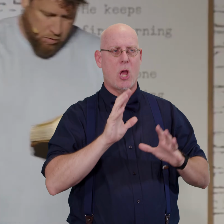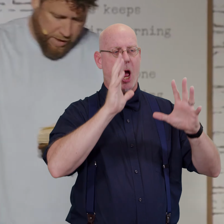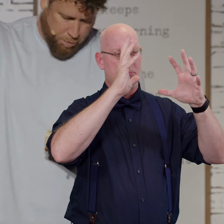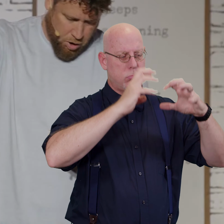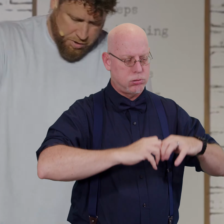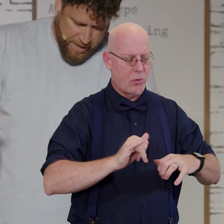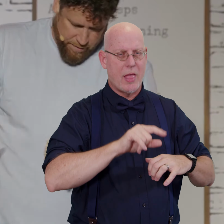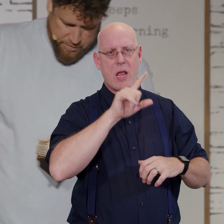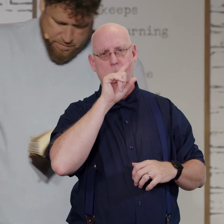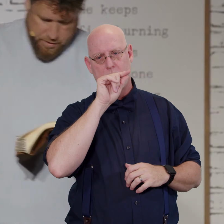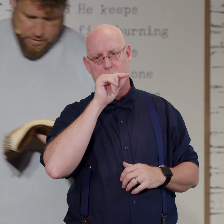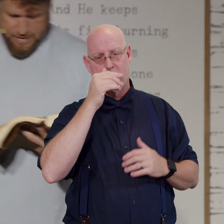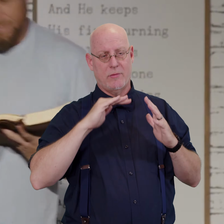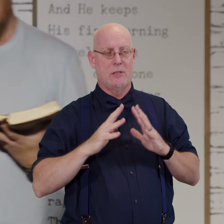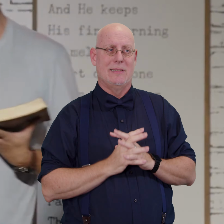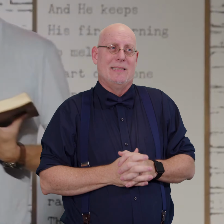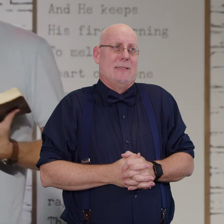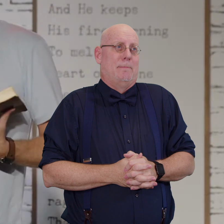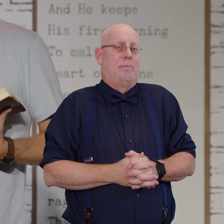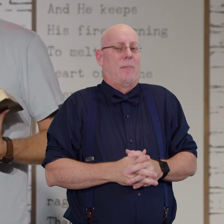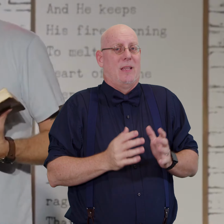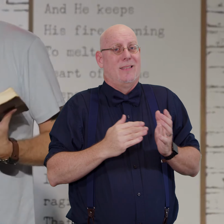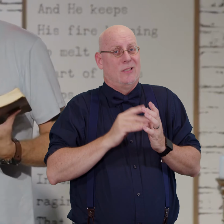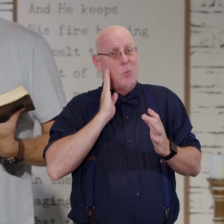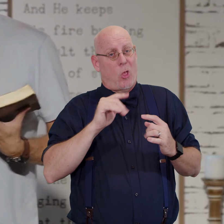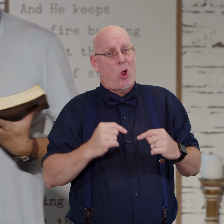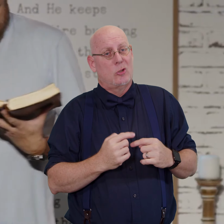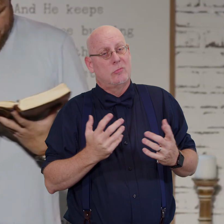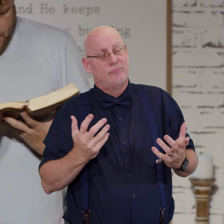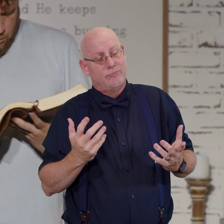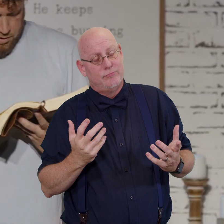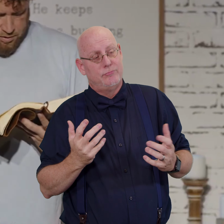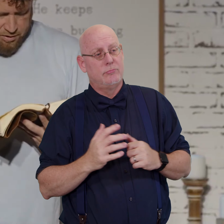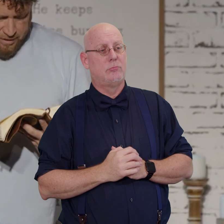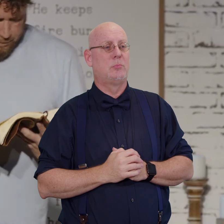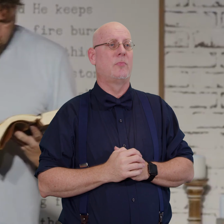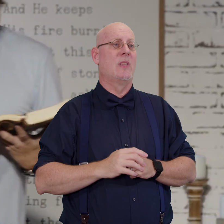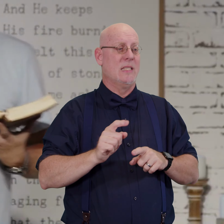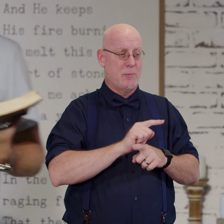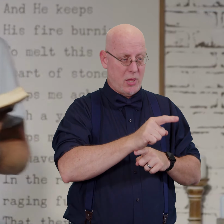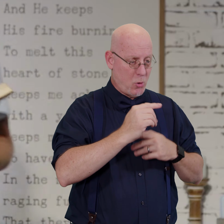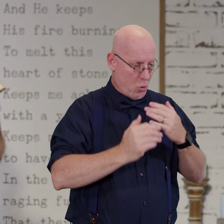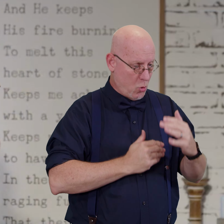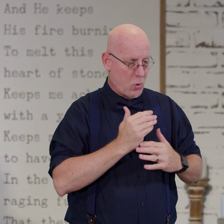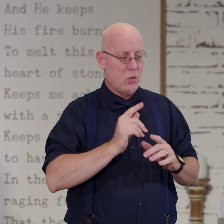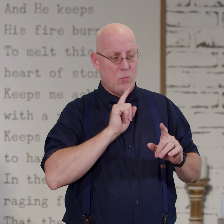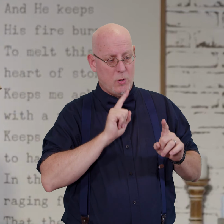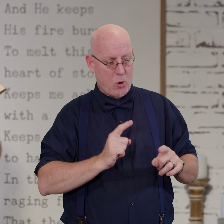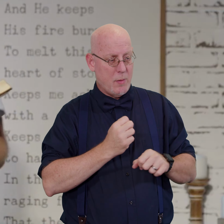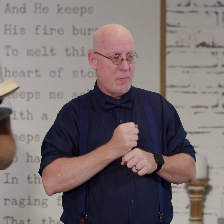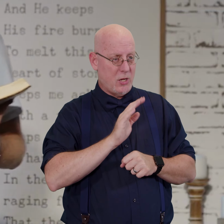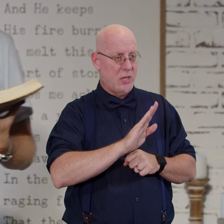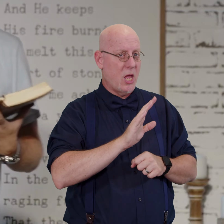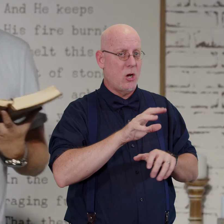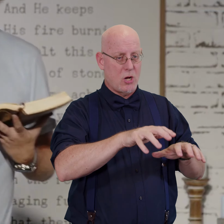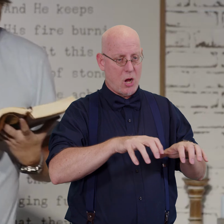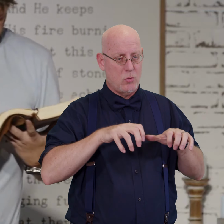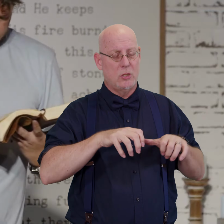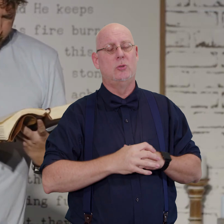them down like birds of the heavens. So it's going to hurt. I will discipline them according to the report made to their